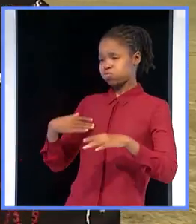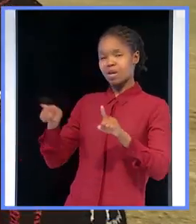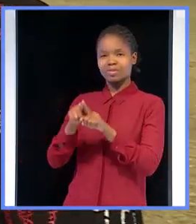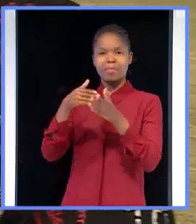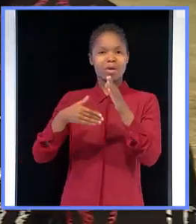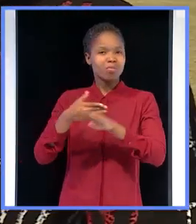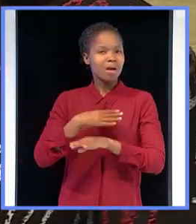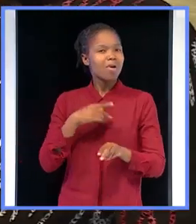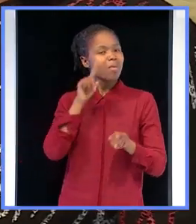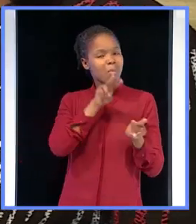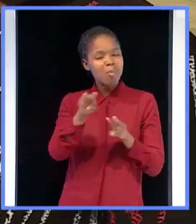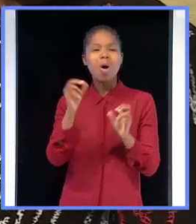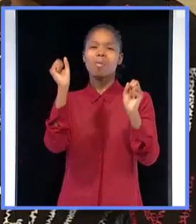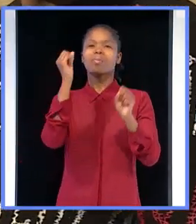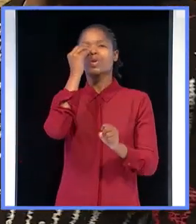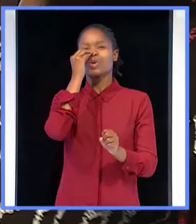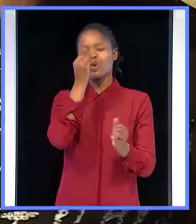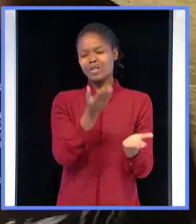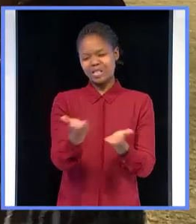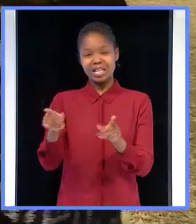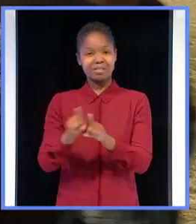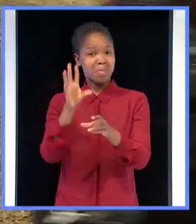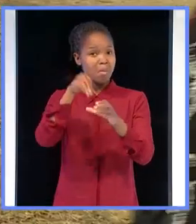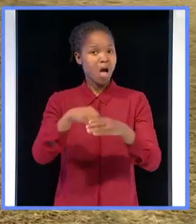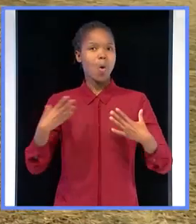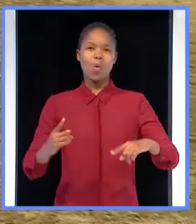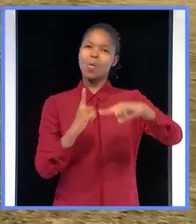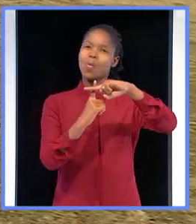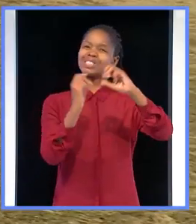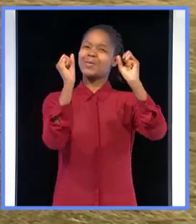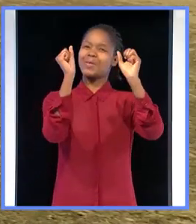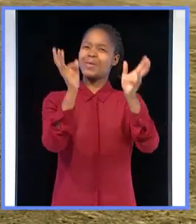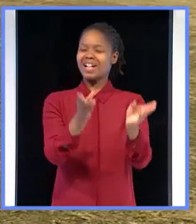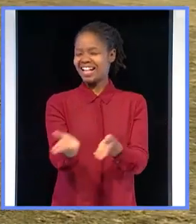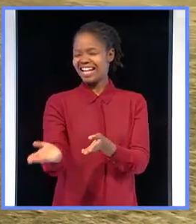Boundaries. Let's go and see Vili with the news. I'm going to go and do something positive.